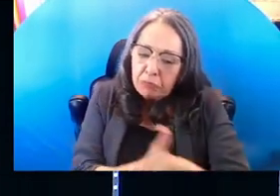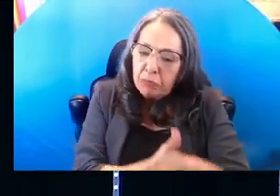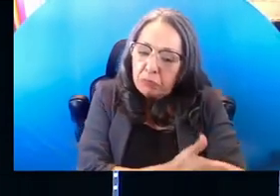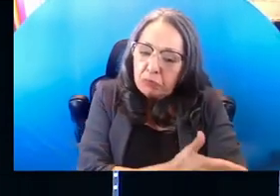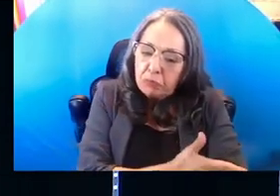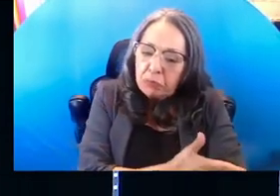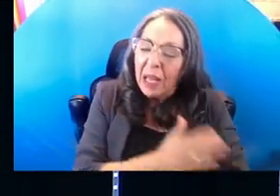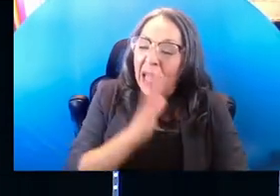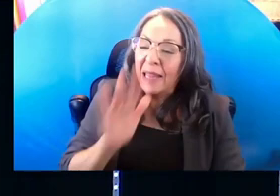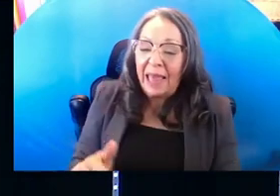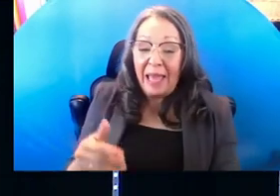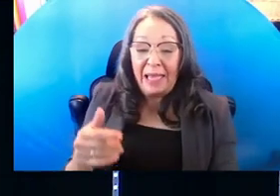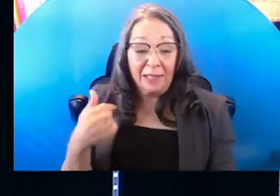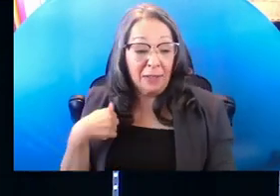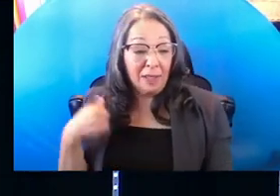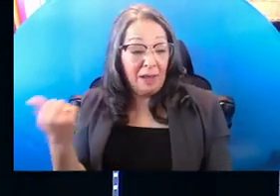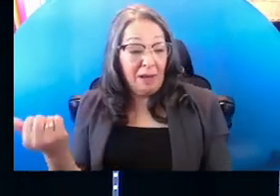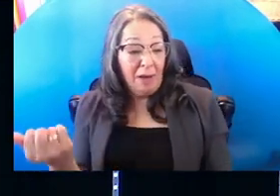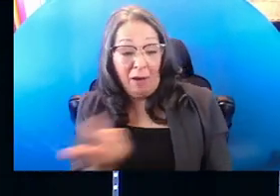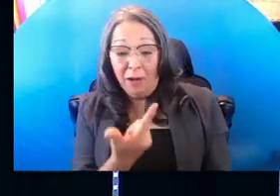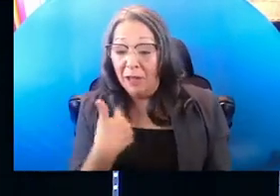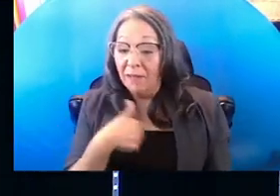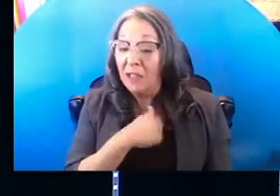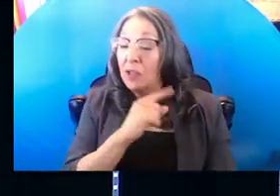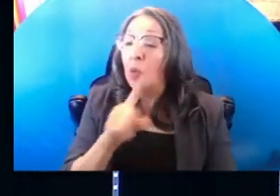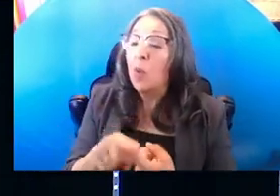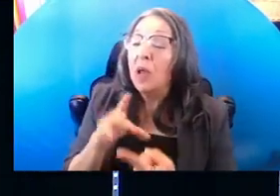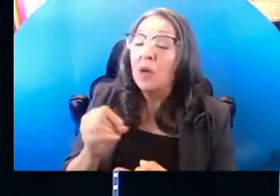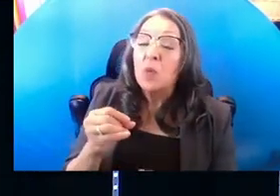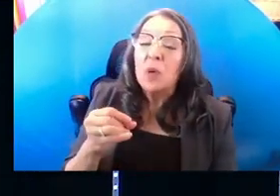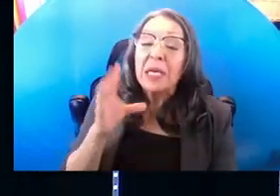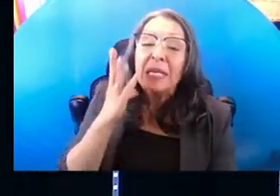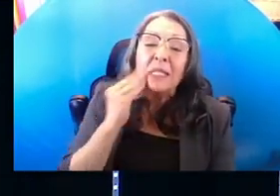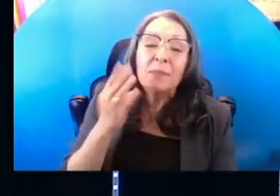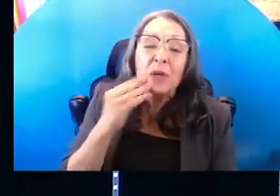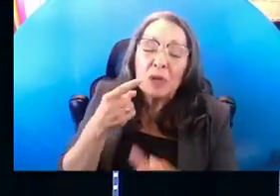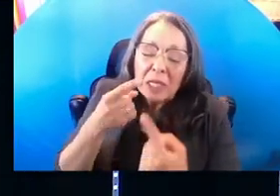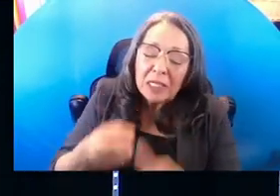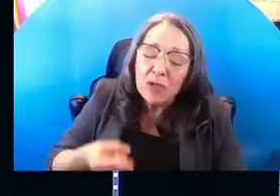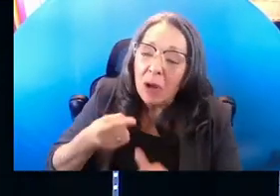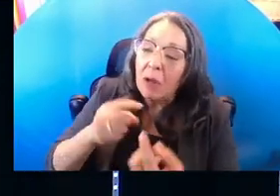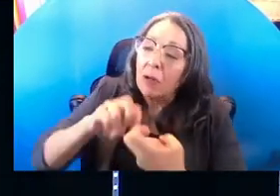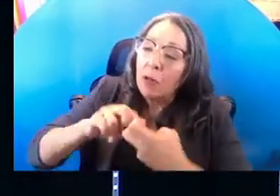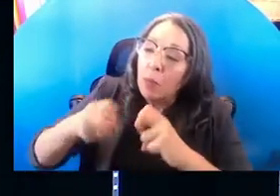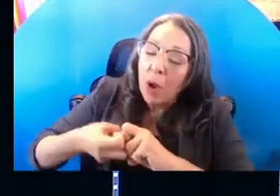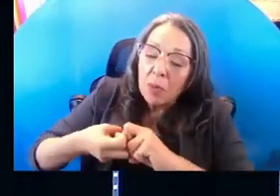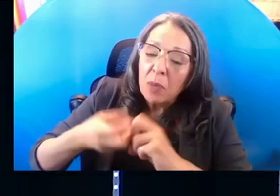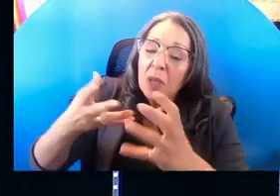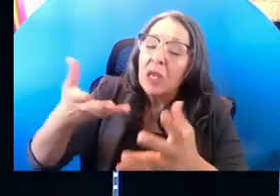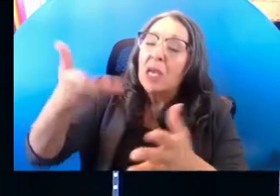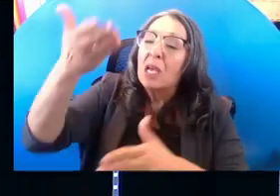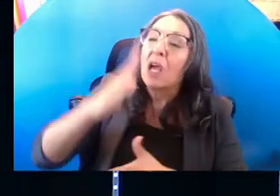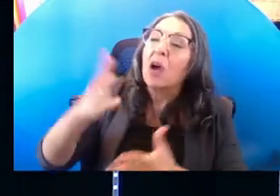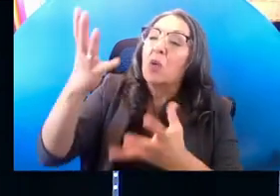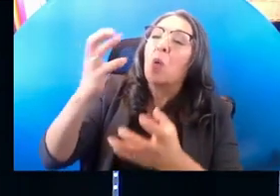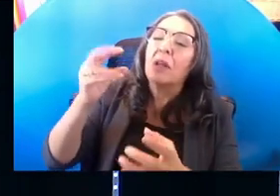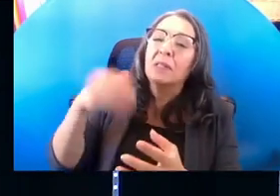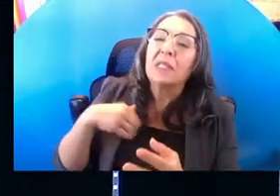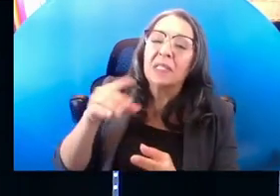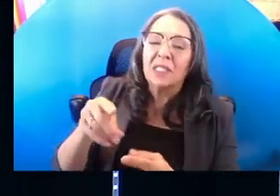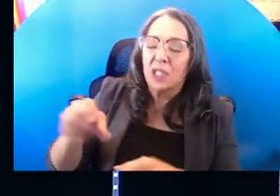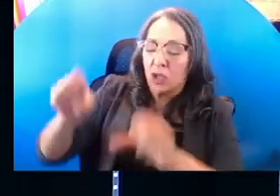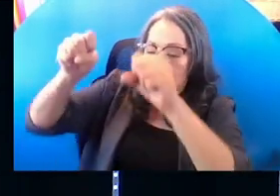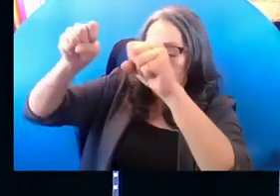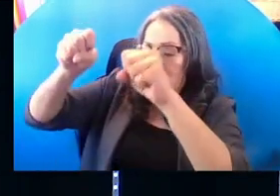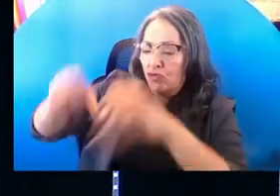us in all the trials that we face. And it's what God wants to do is he wants us to see things in a different light. He wants us to drop the perspective